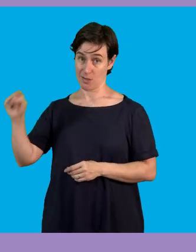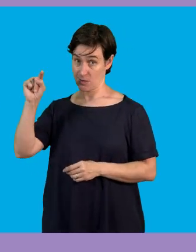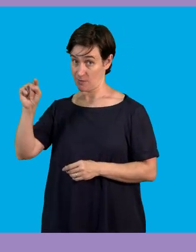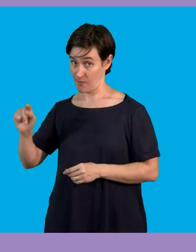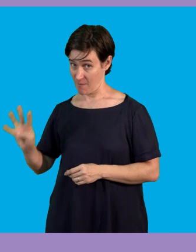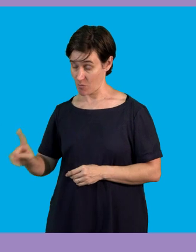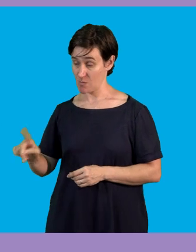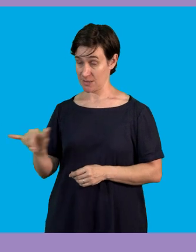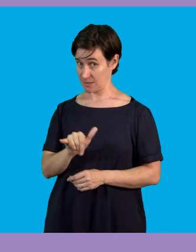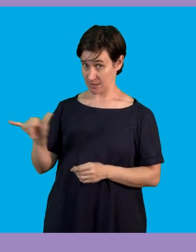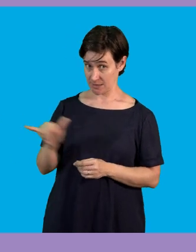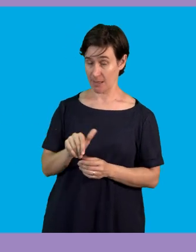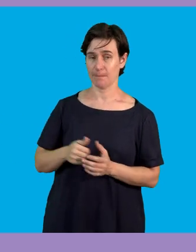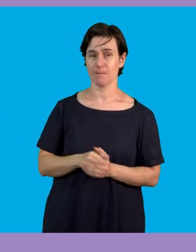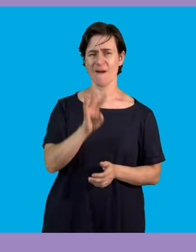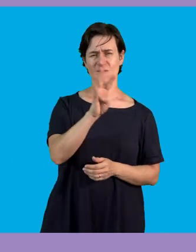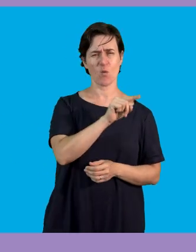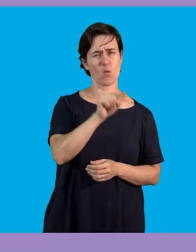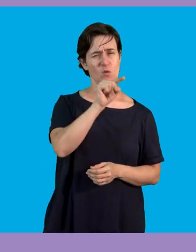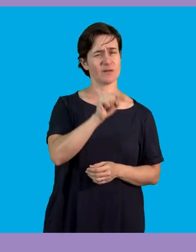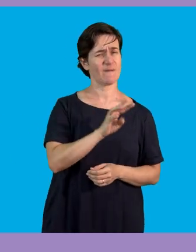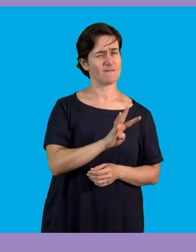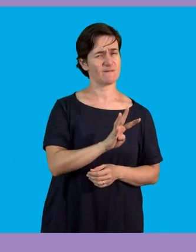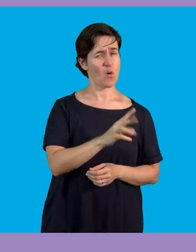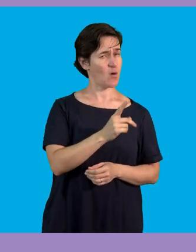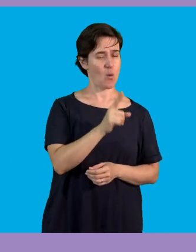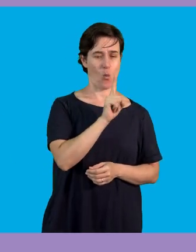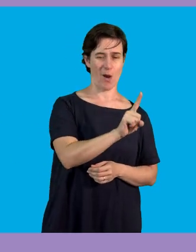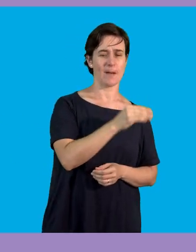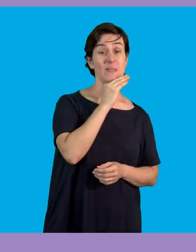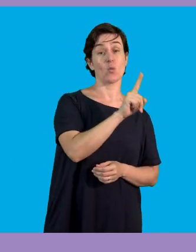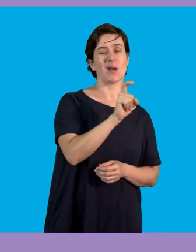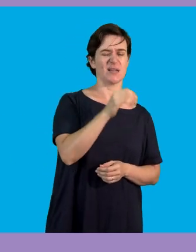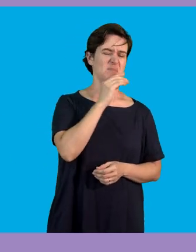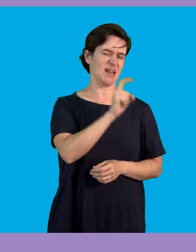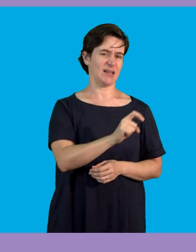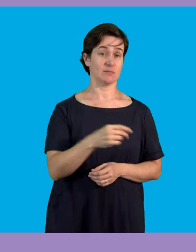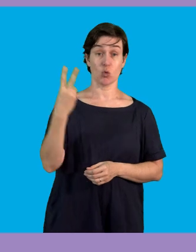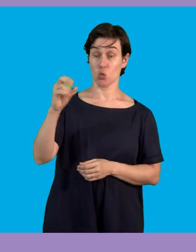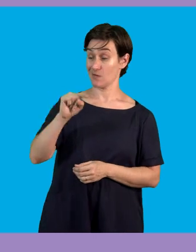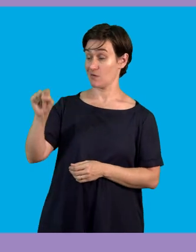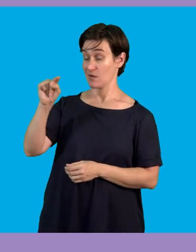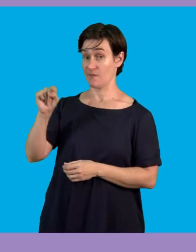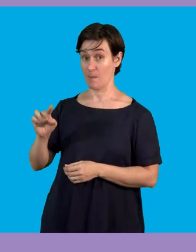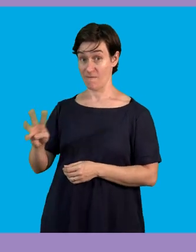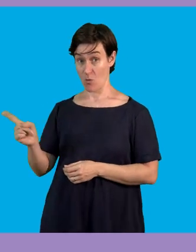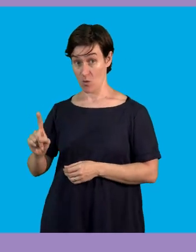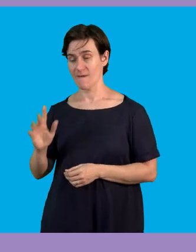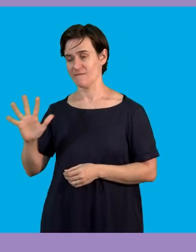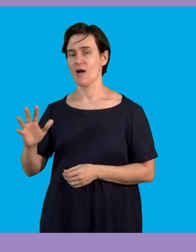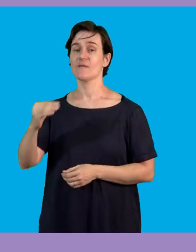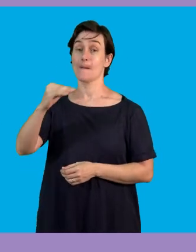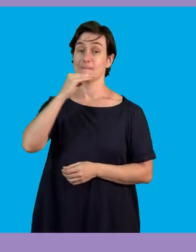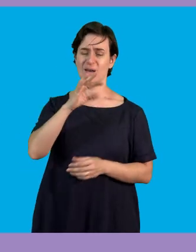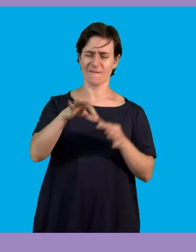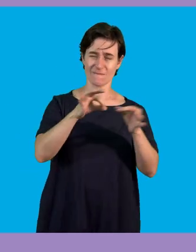the right. 4 divided by 4 is 1, multiplied by x is x, and 20 divided by 4 is 5.